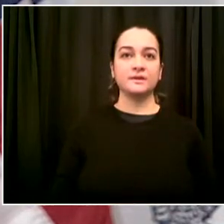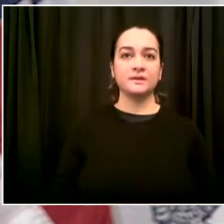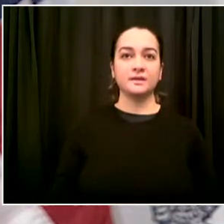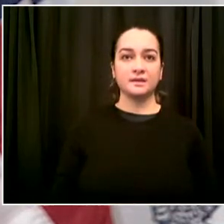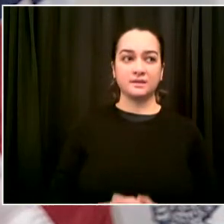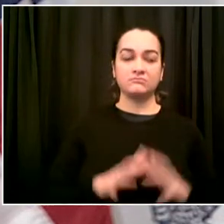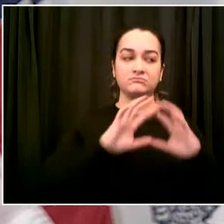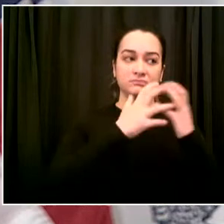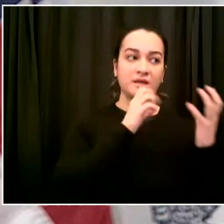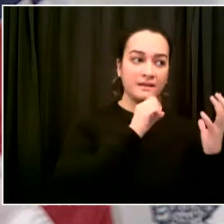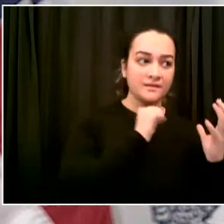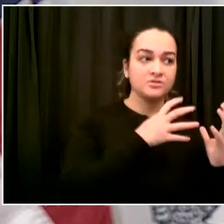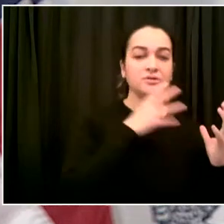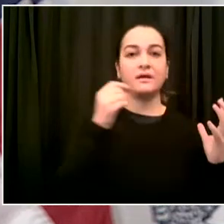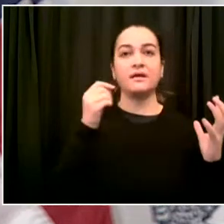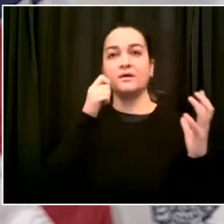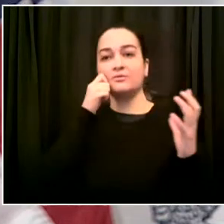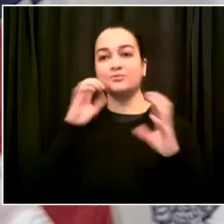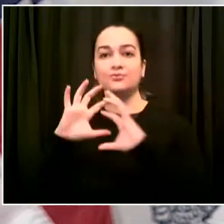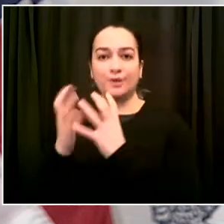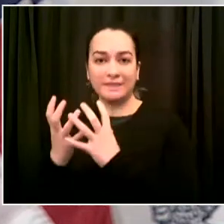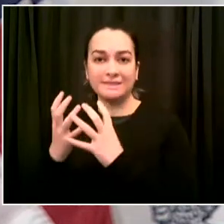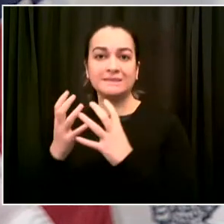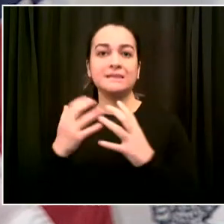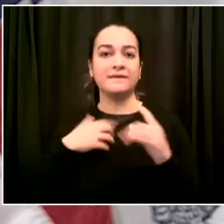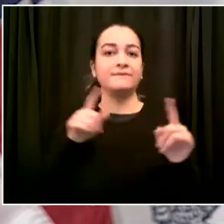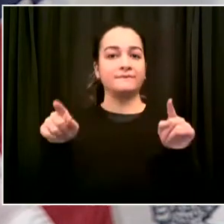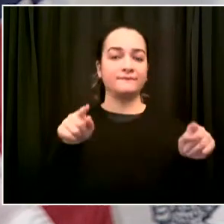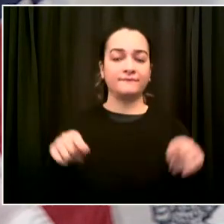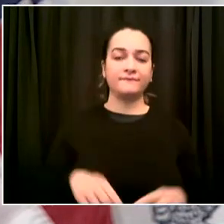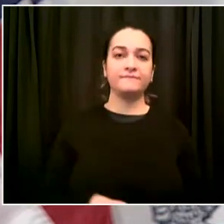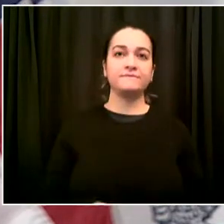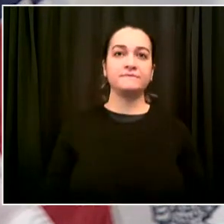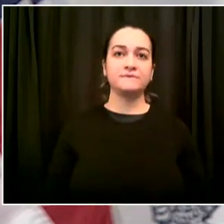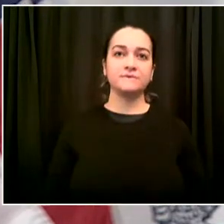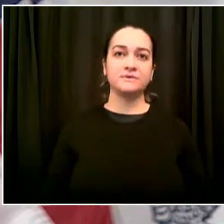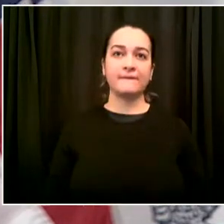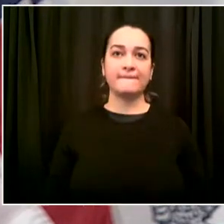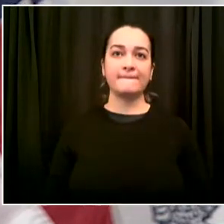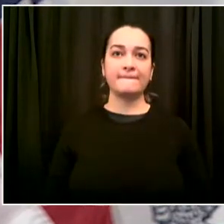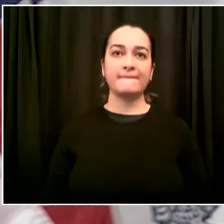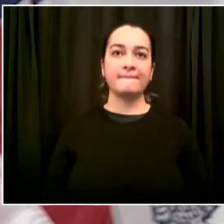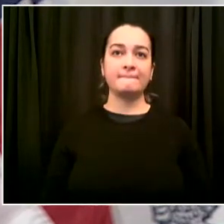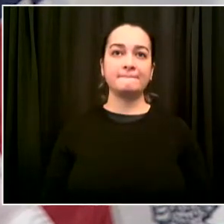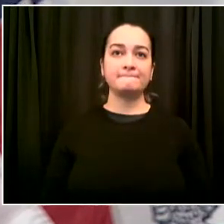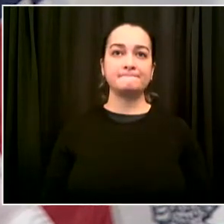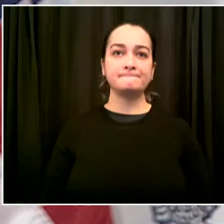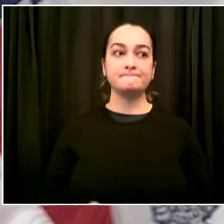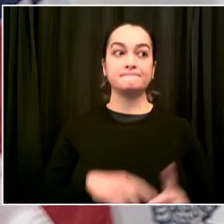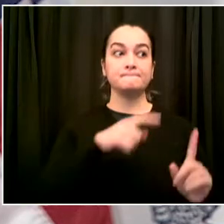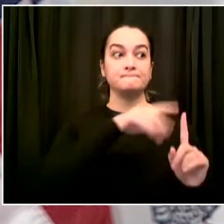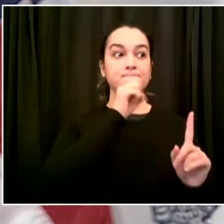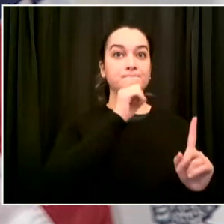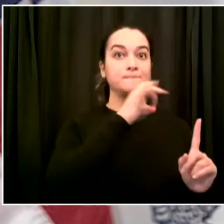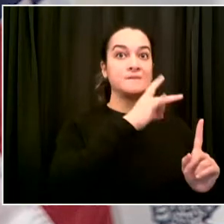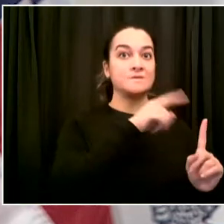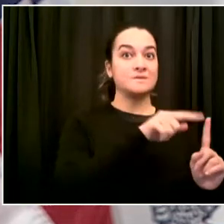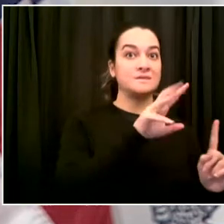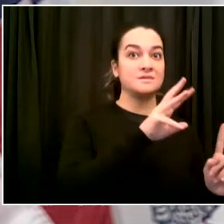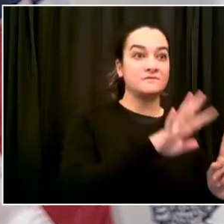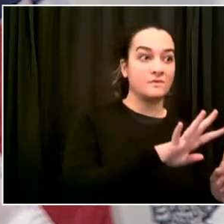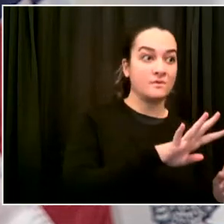trying to get more and better data, keep putting it out, going down to a more local level. We'll get the data out, obviously,